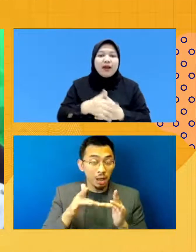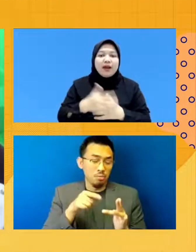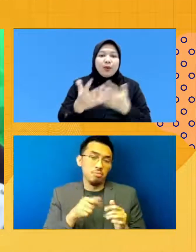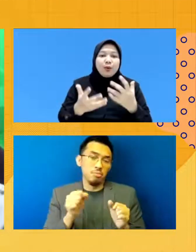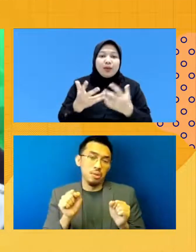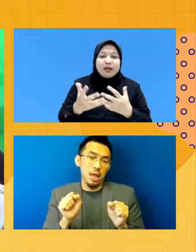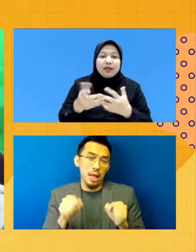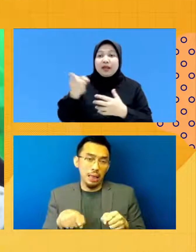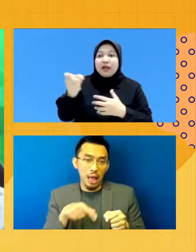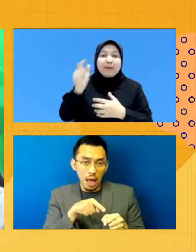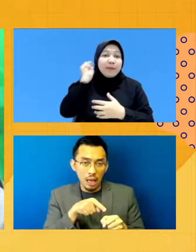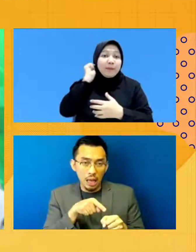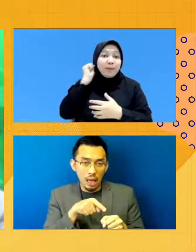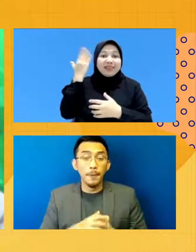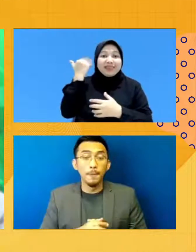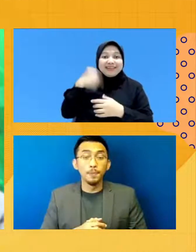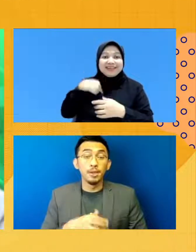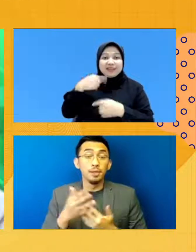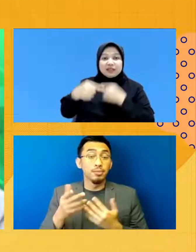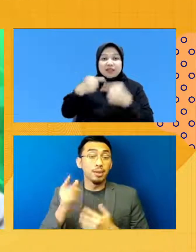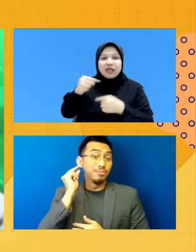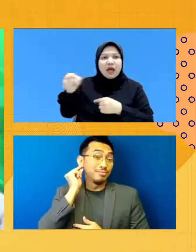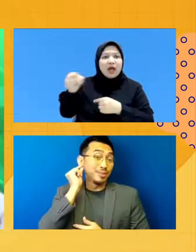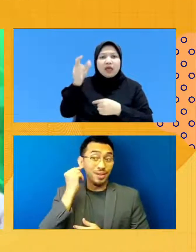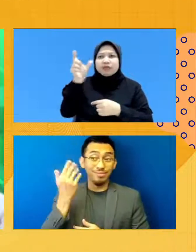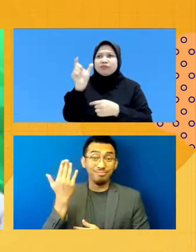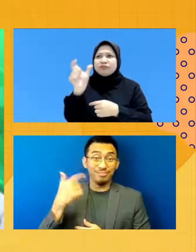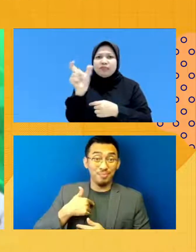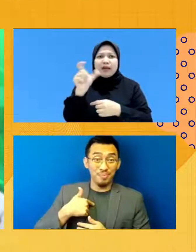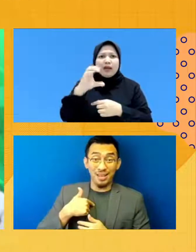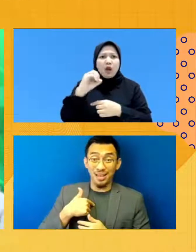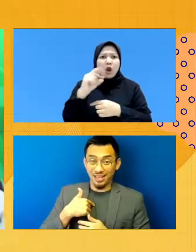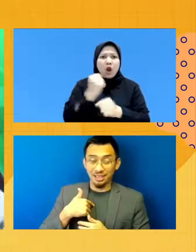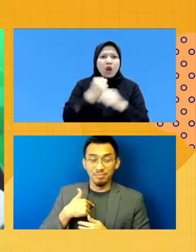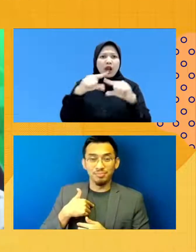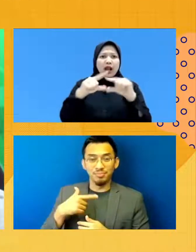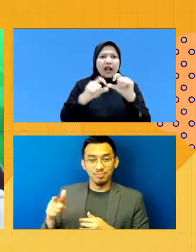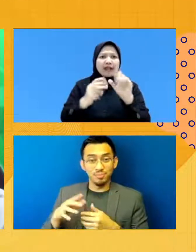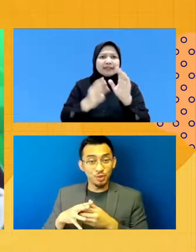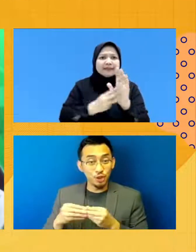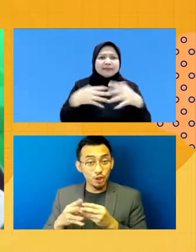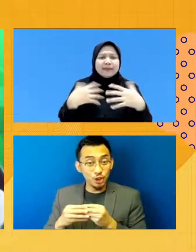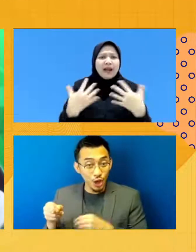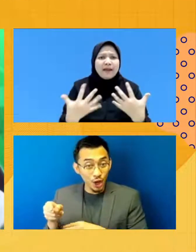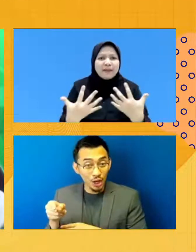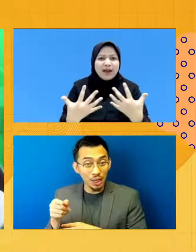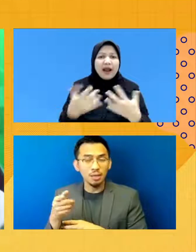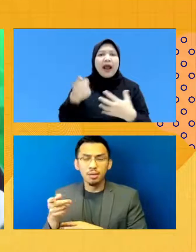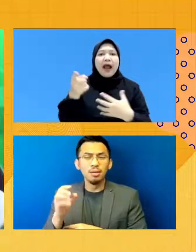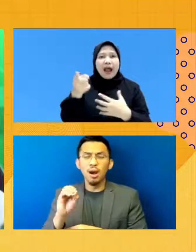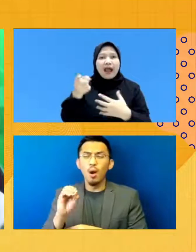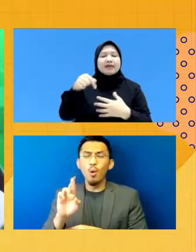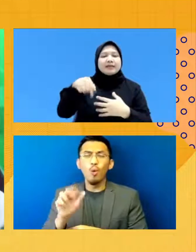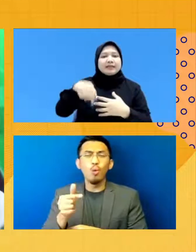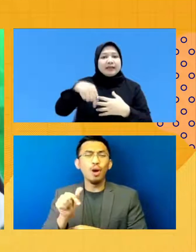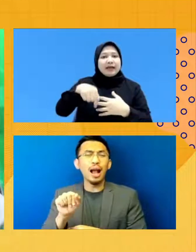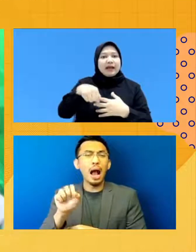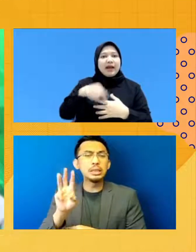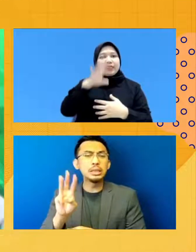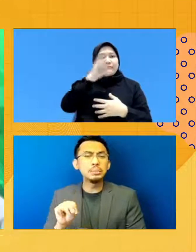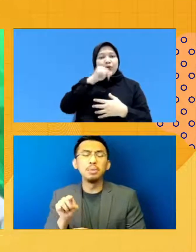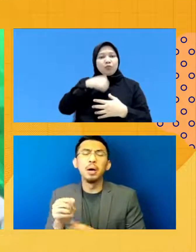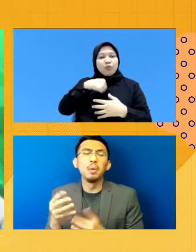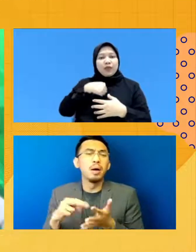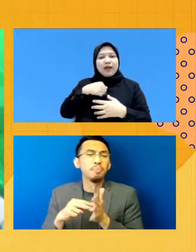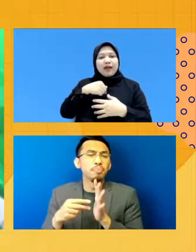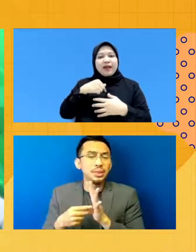and now when they get to know that okay, we can access about the education, sex education and